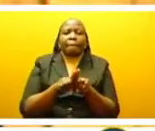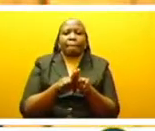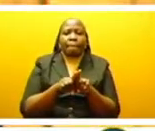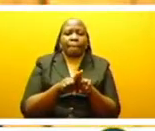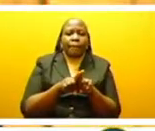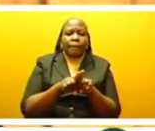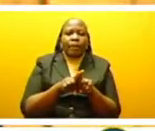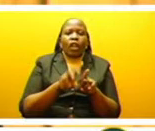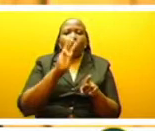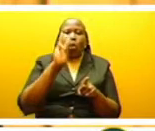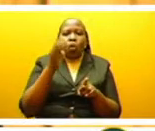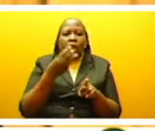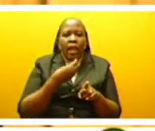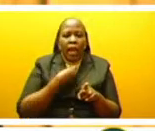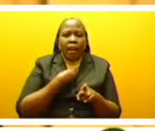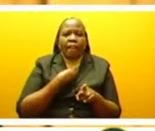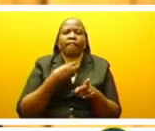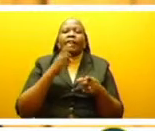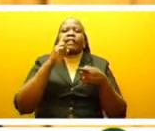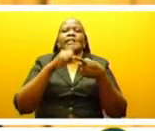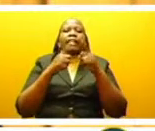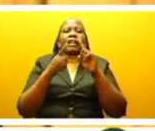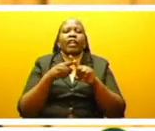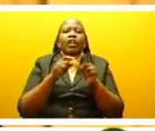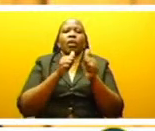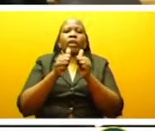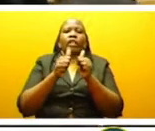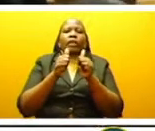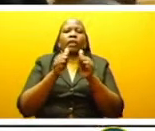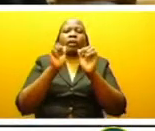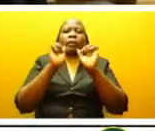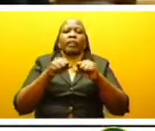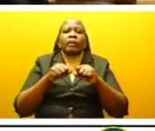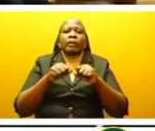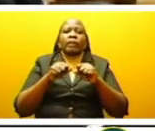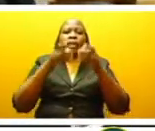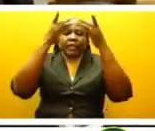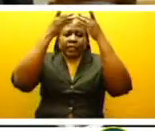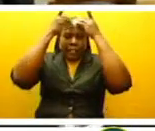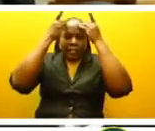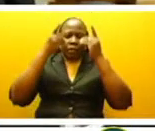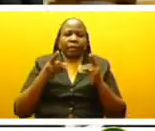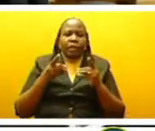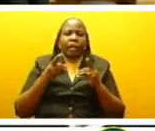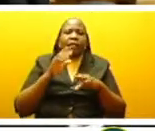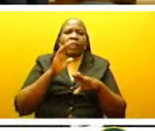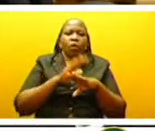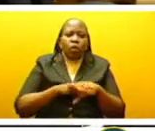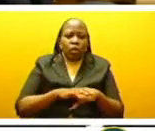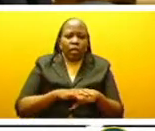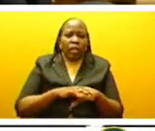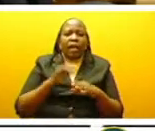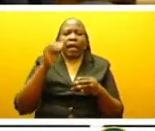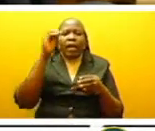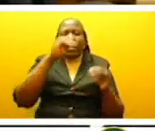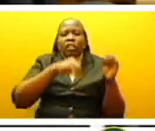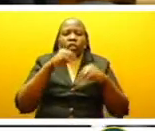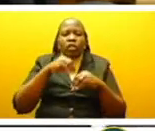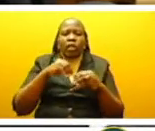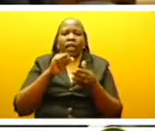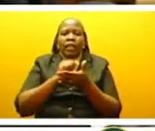there is a standard by which we can determine the validity or invalidity of an election, and that is my humble